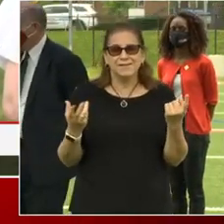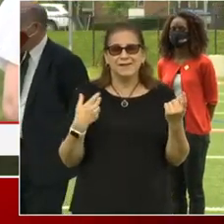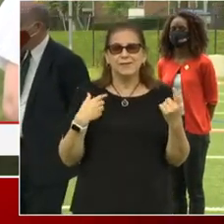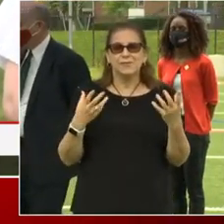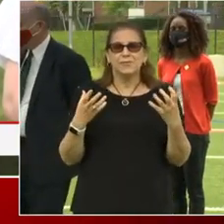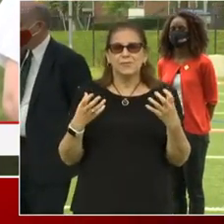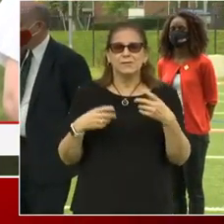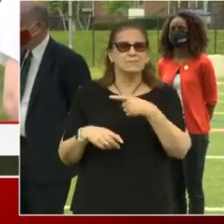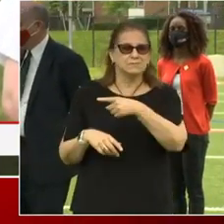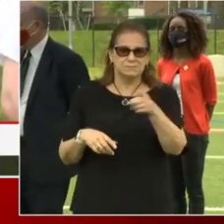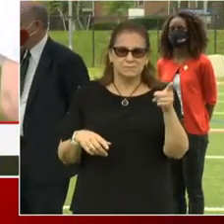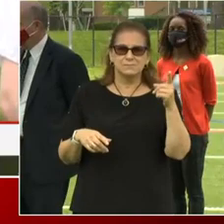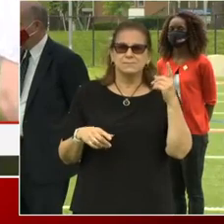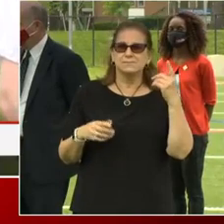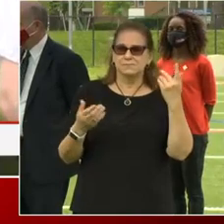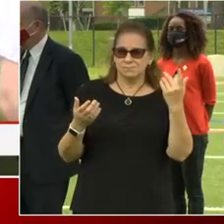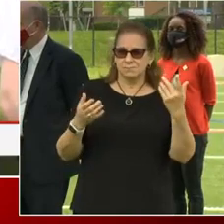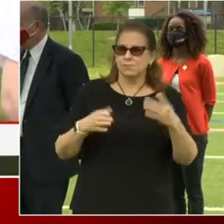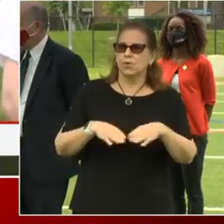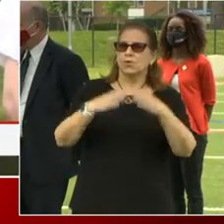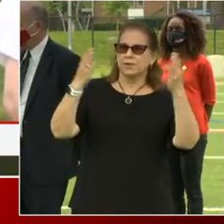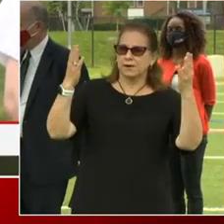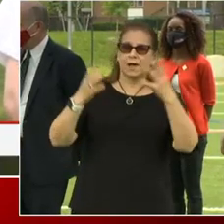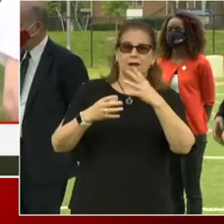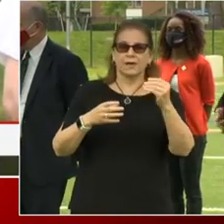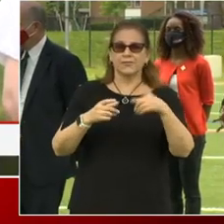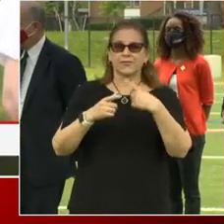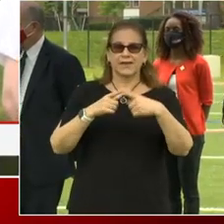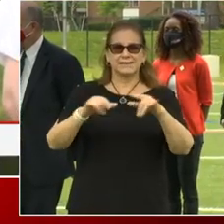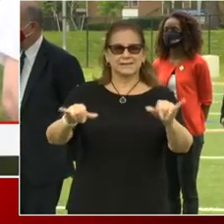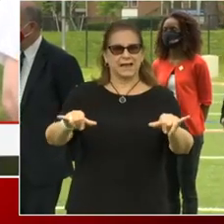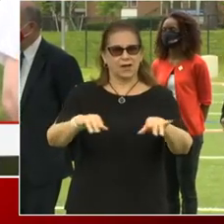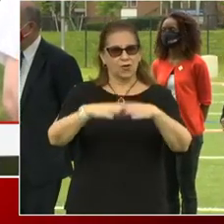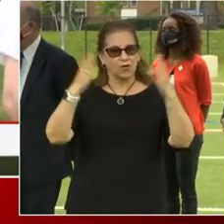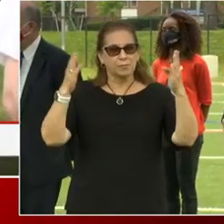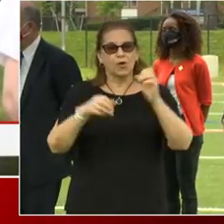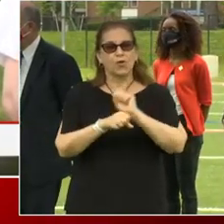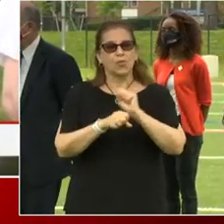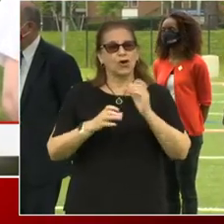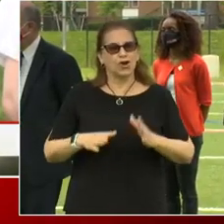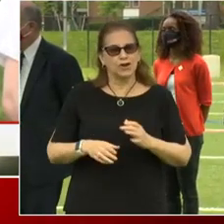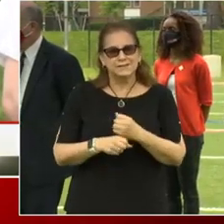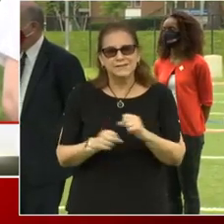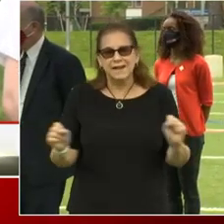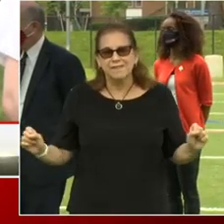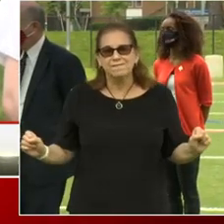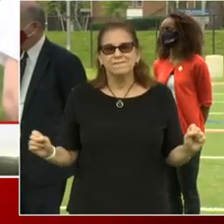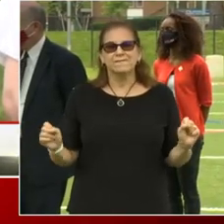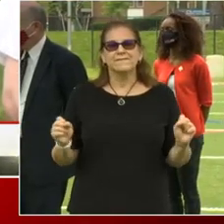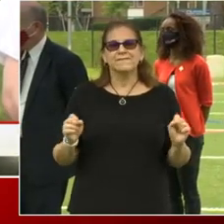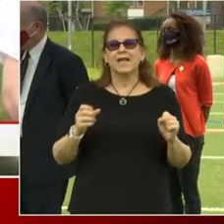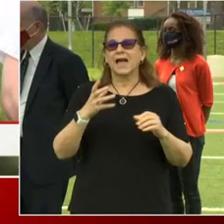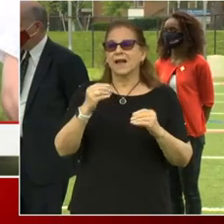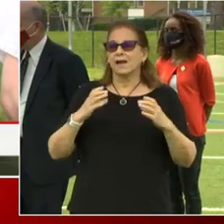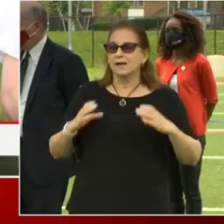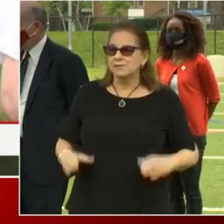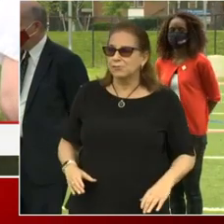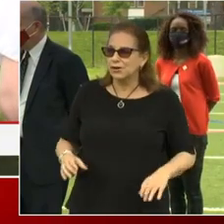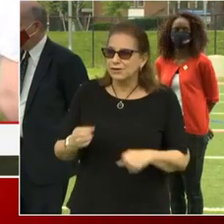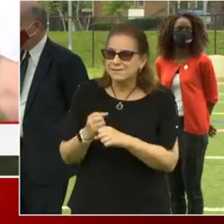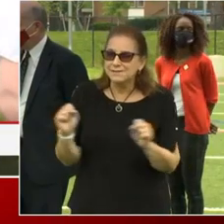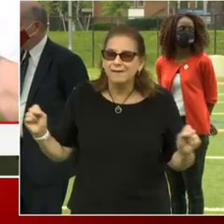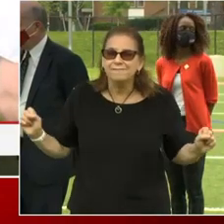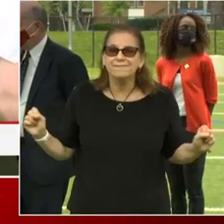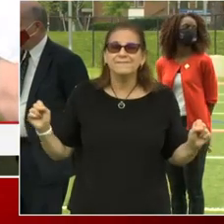to be able to stay open, keep their workers safe, and keep their patrons safe. And in that regard, we